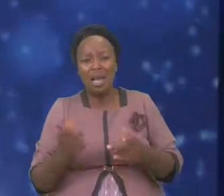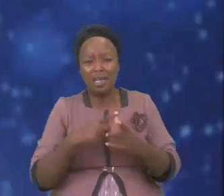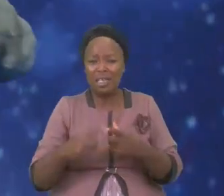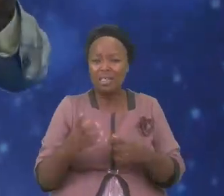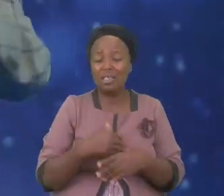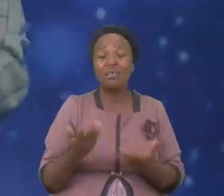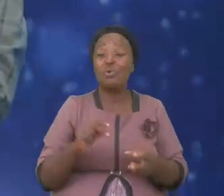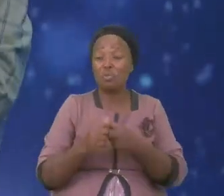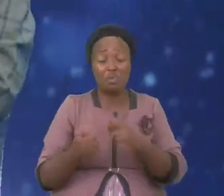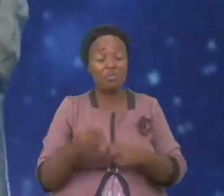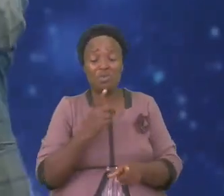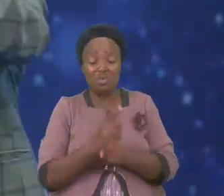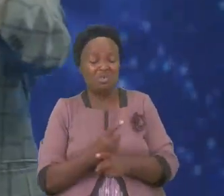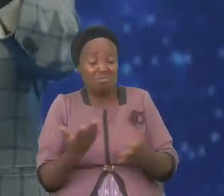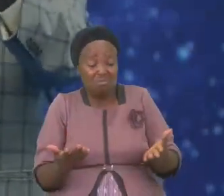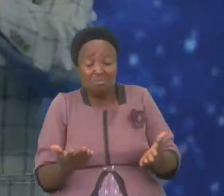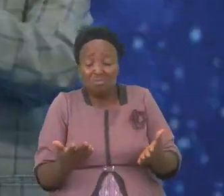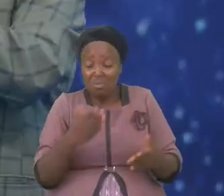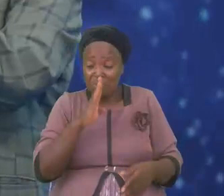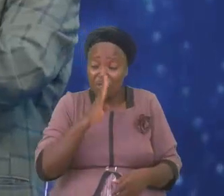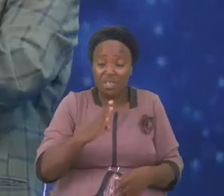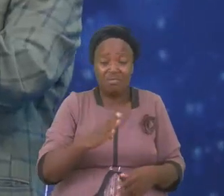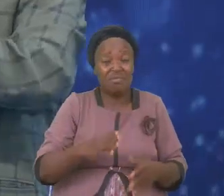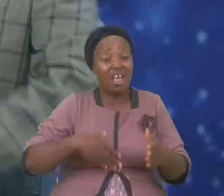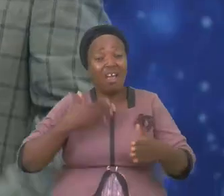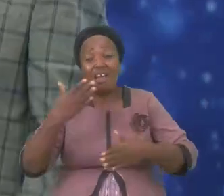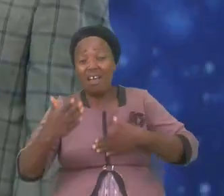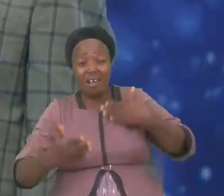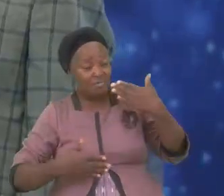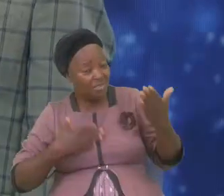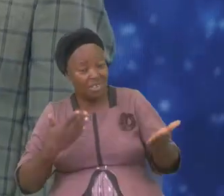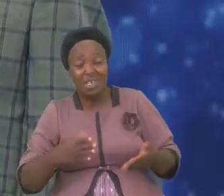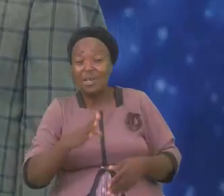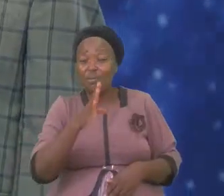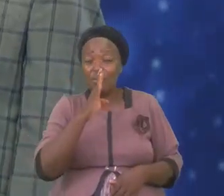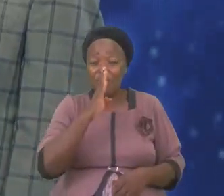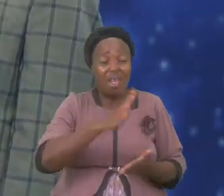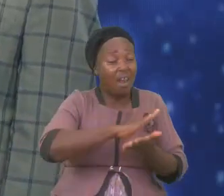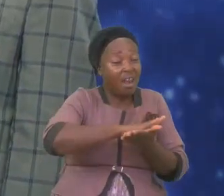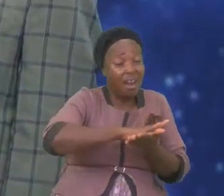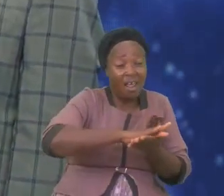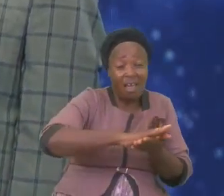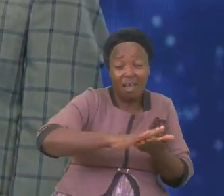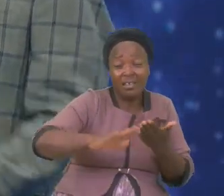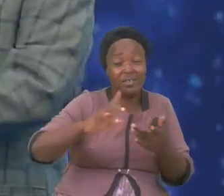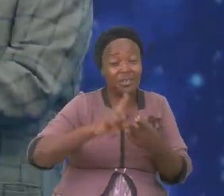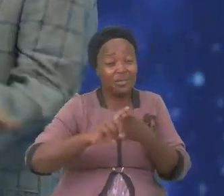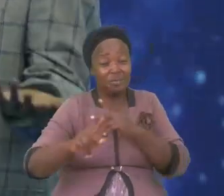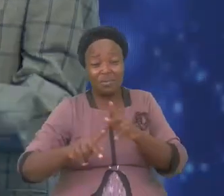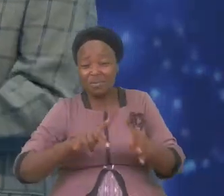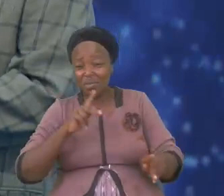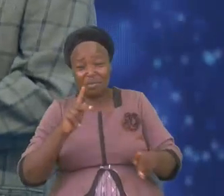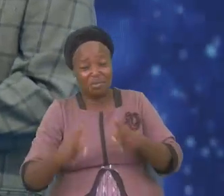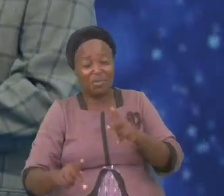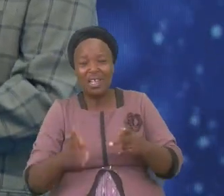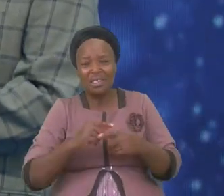know, nice to people. We say we're living a good life. They're drunk. They're living a good life. They live on